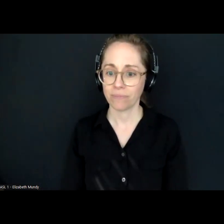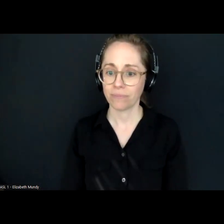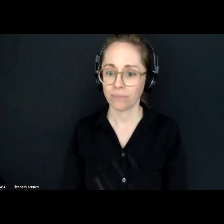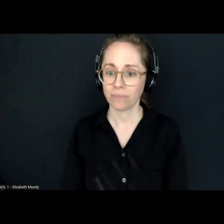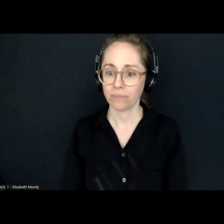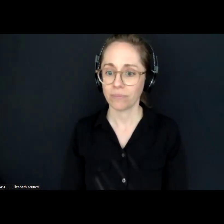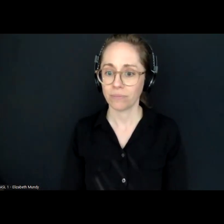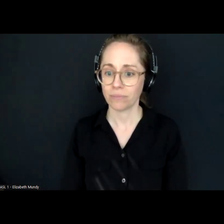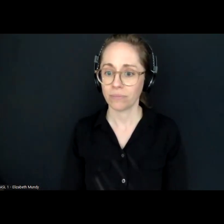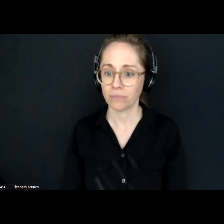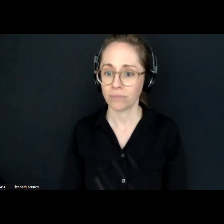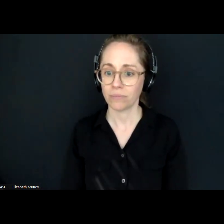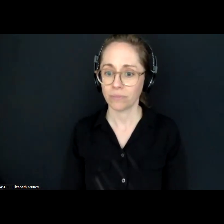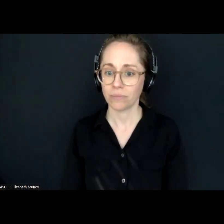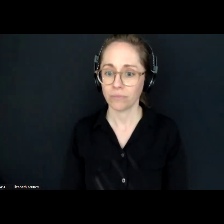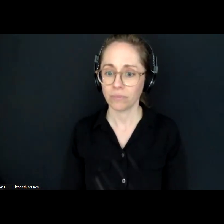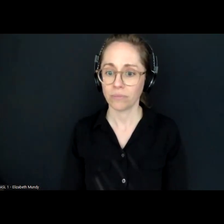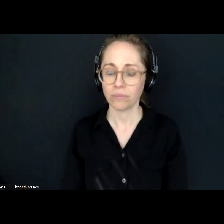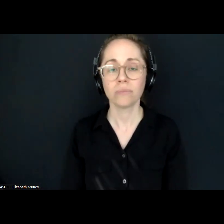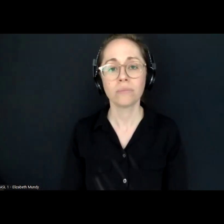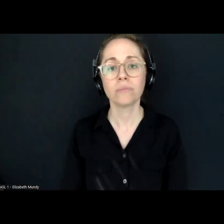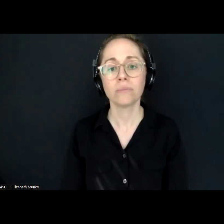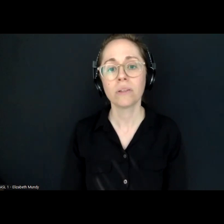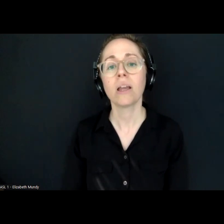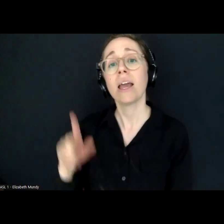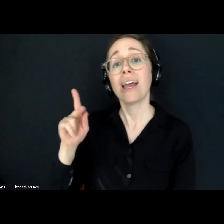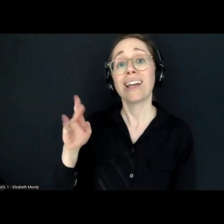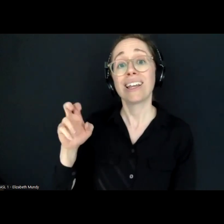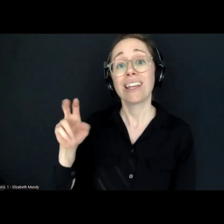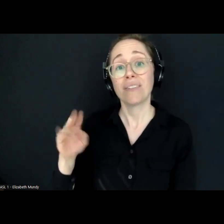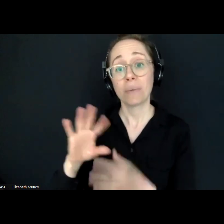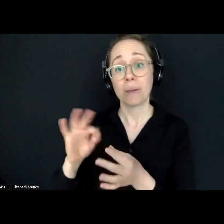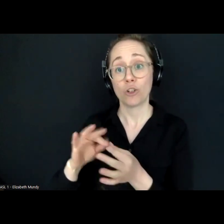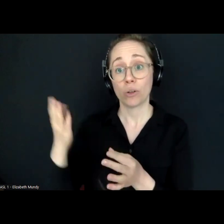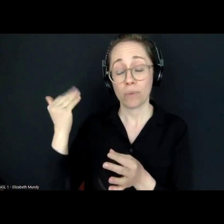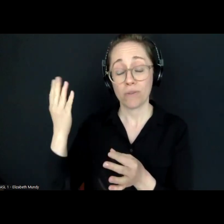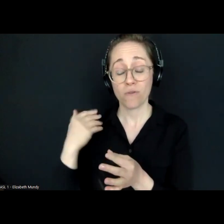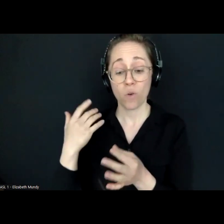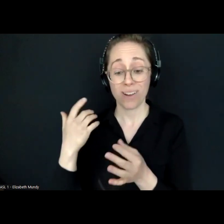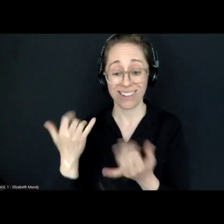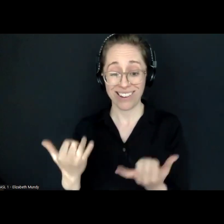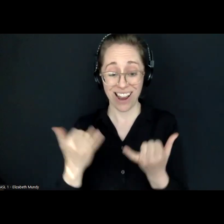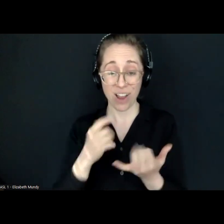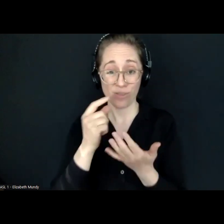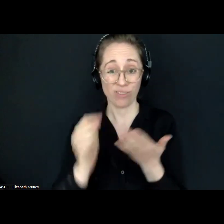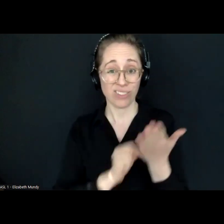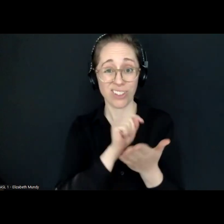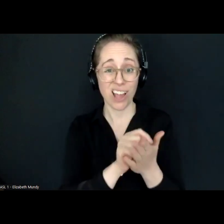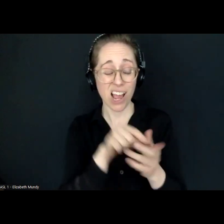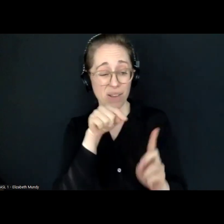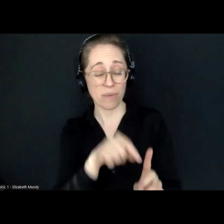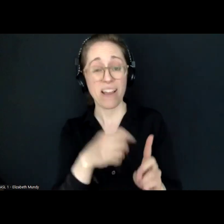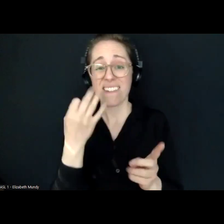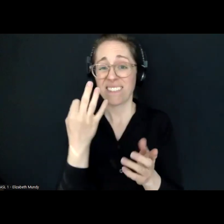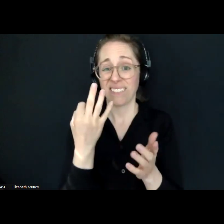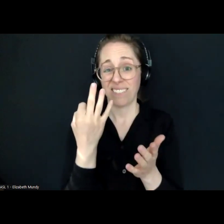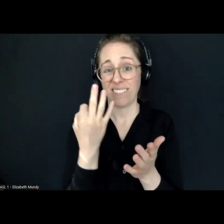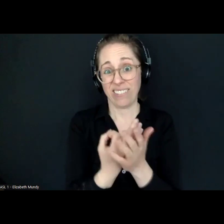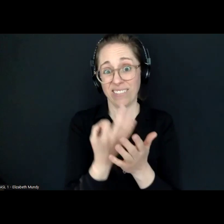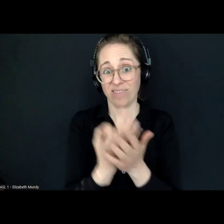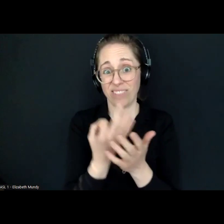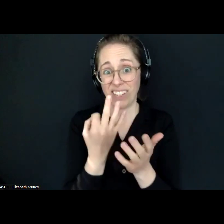out earlier, especially at these times now, acknowledging the fiscal environment here